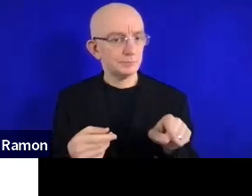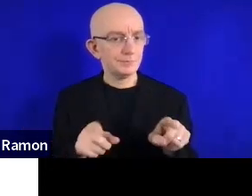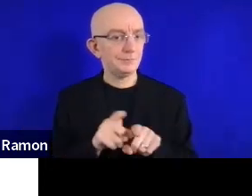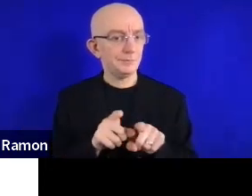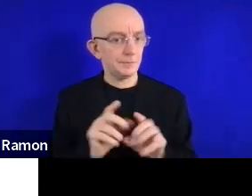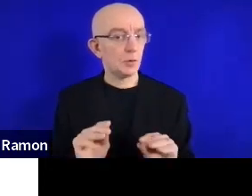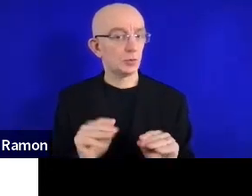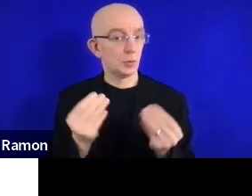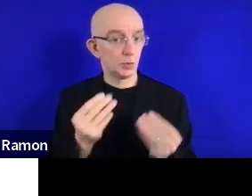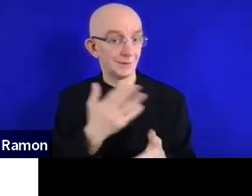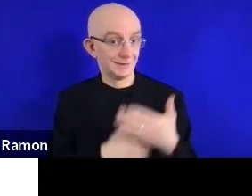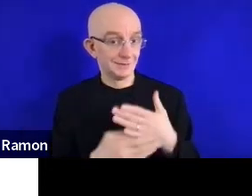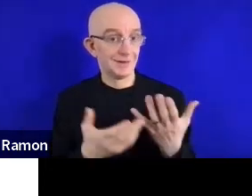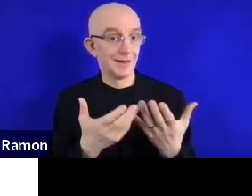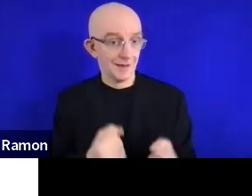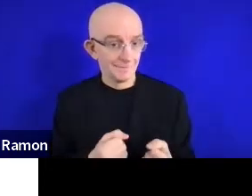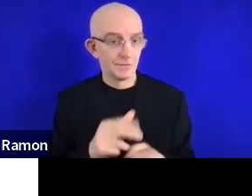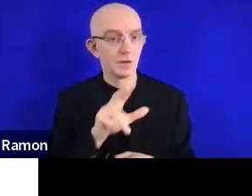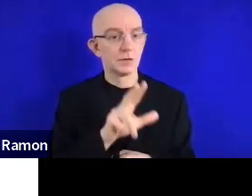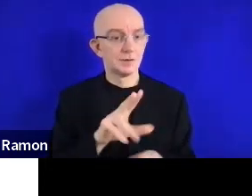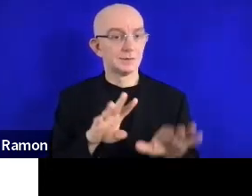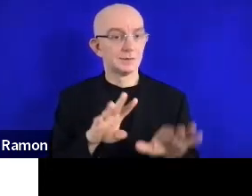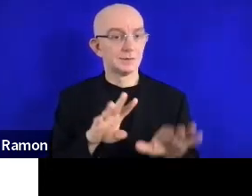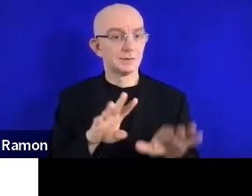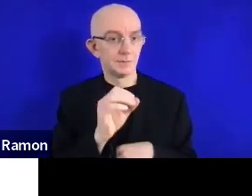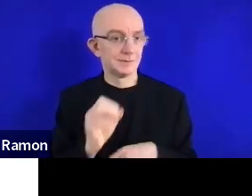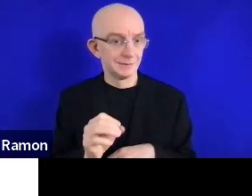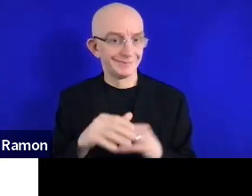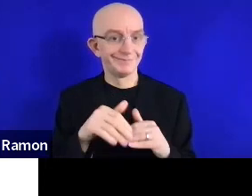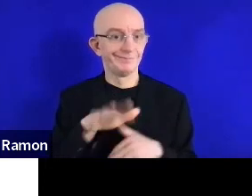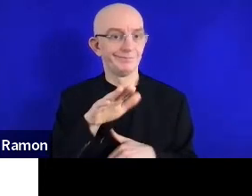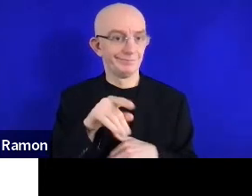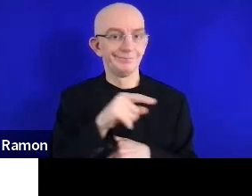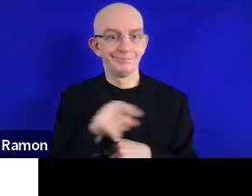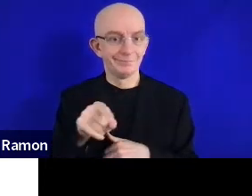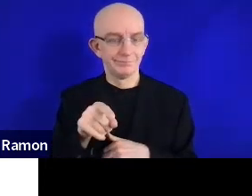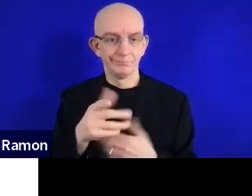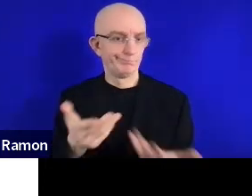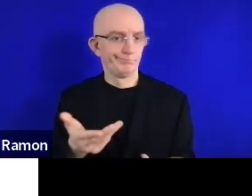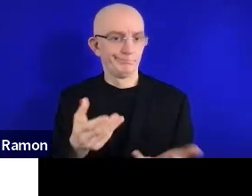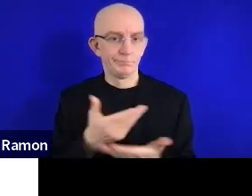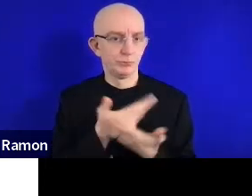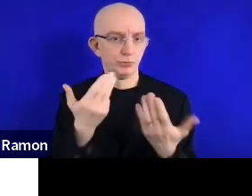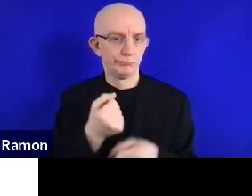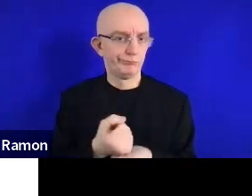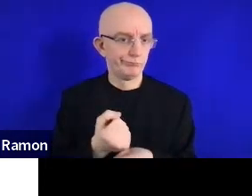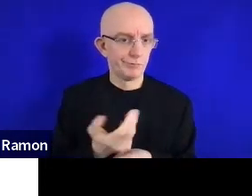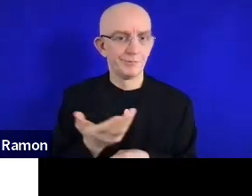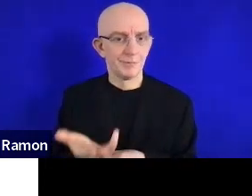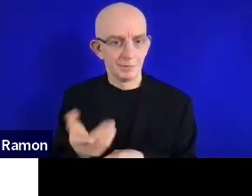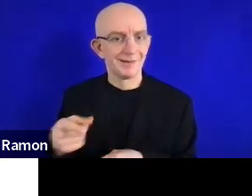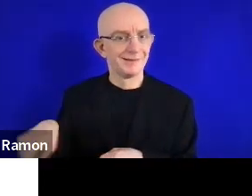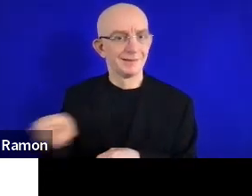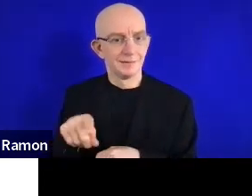and many changes have been initiated in our programming, including one of them being the revision of